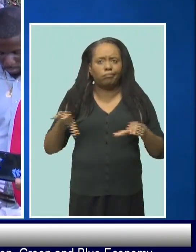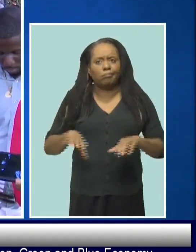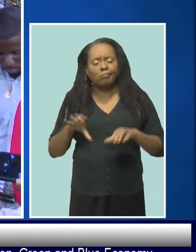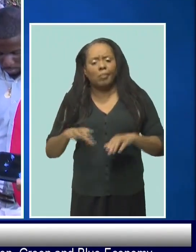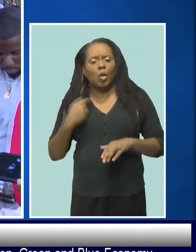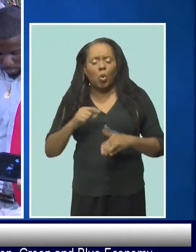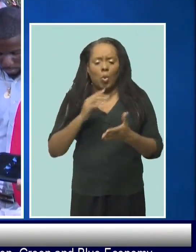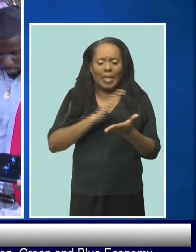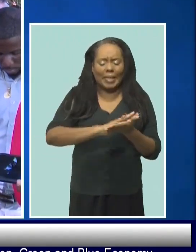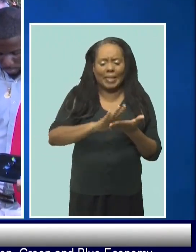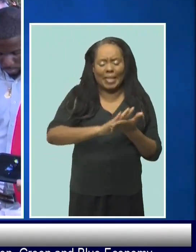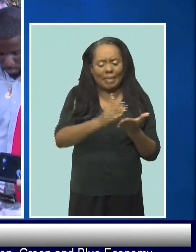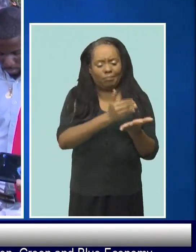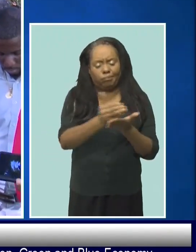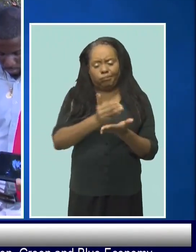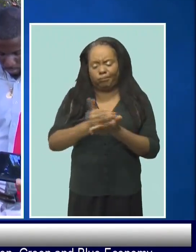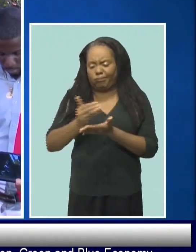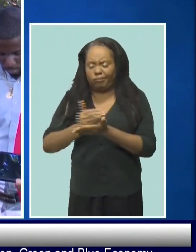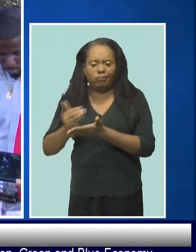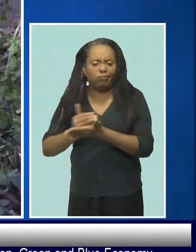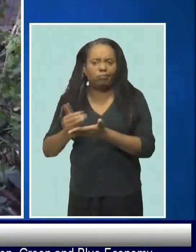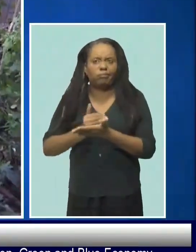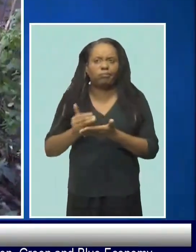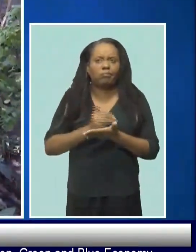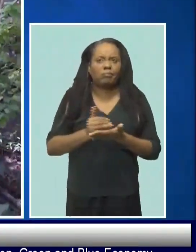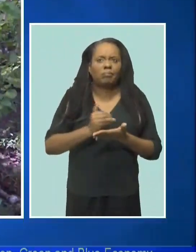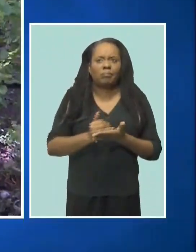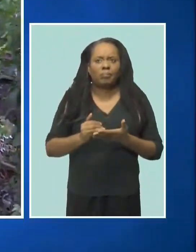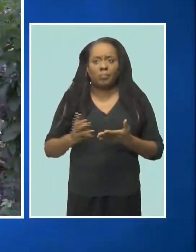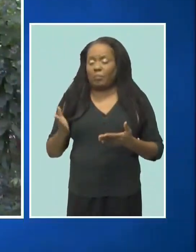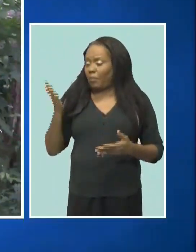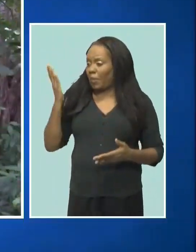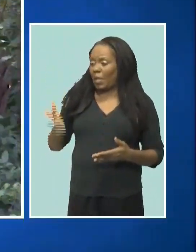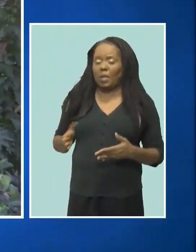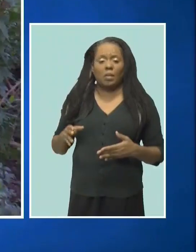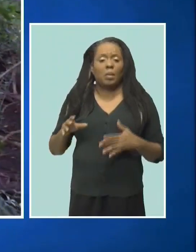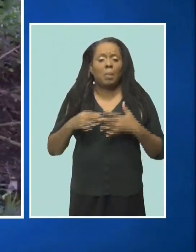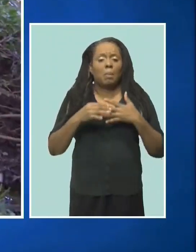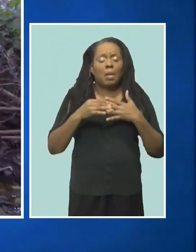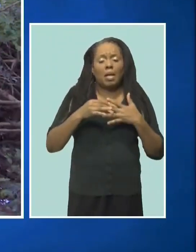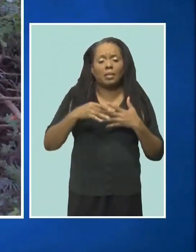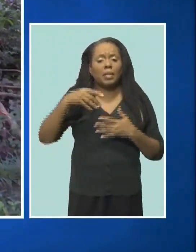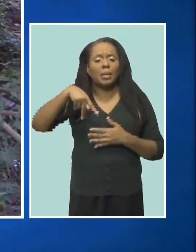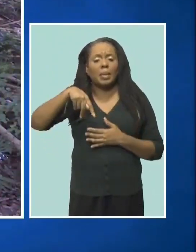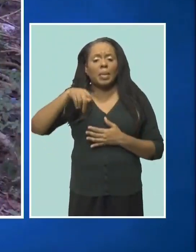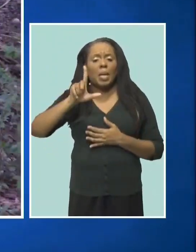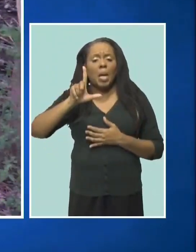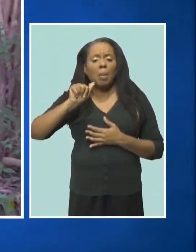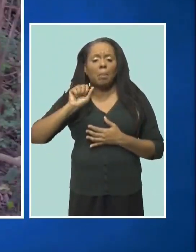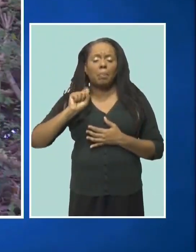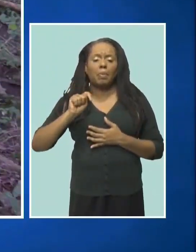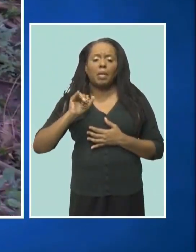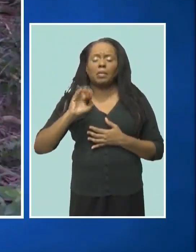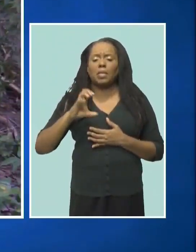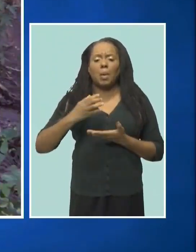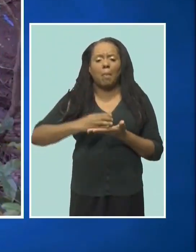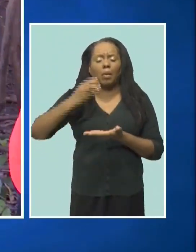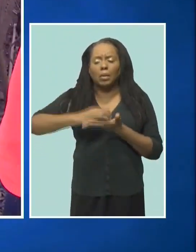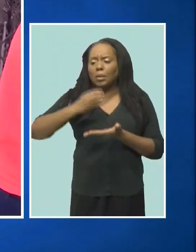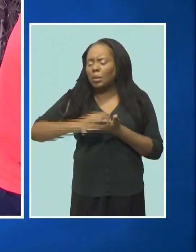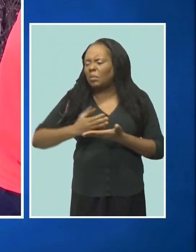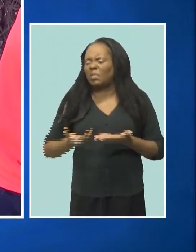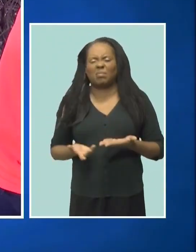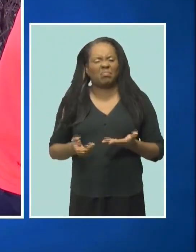to just, I guess, what we would consider to be municipal waste, so plastic bottles, glass bottles, what would be usually household